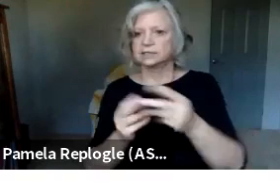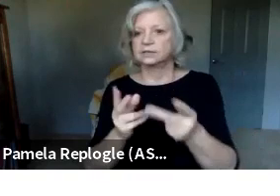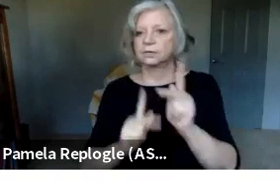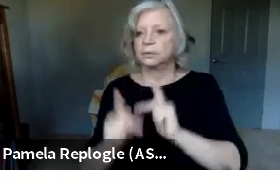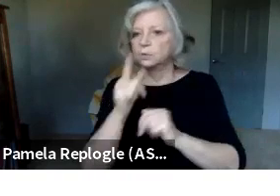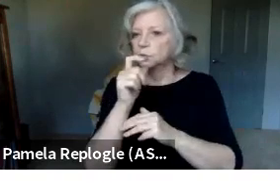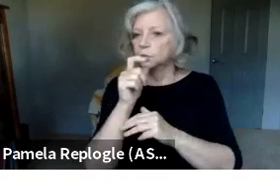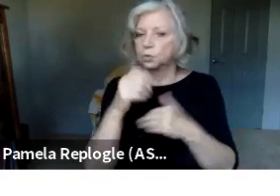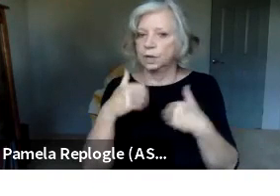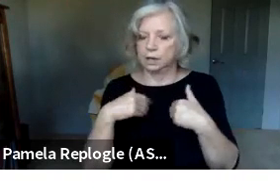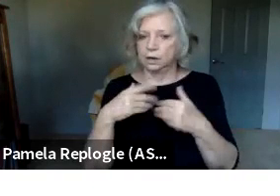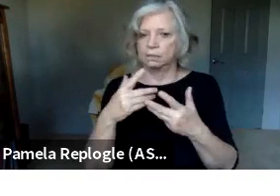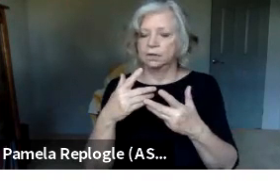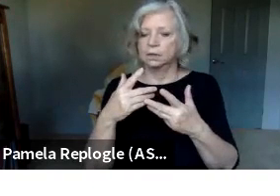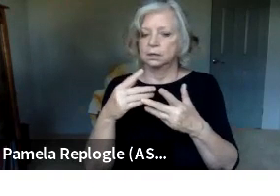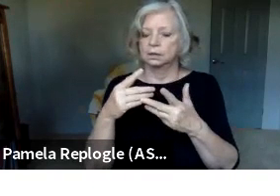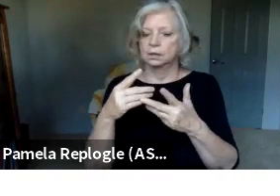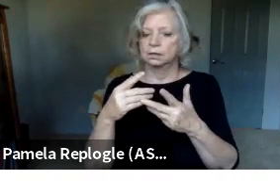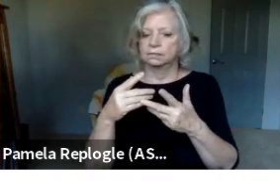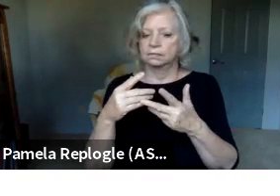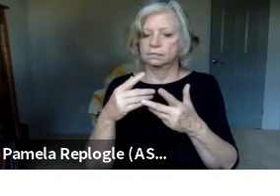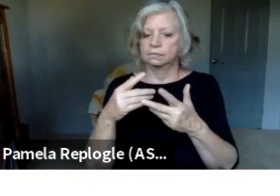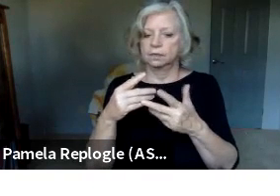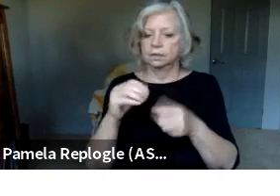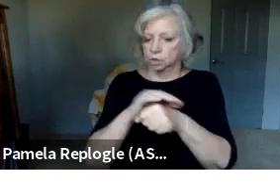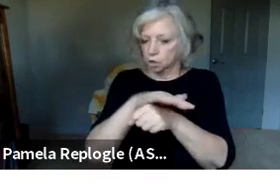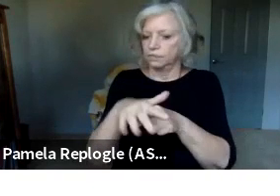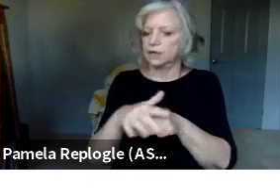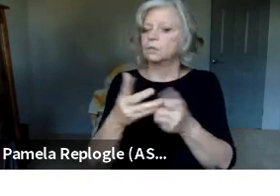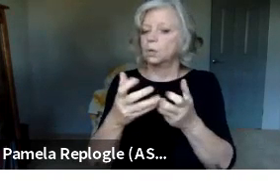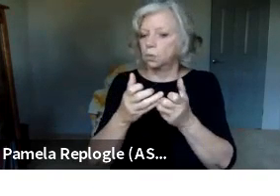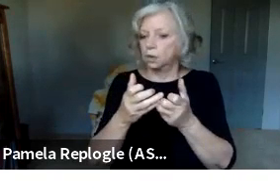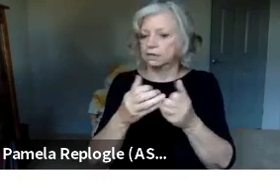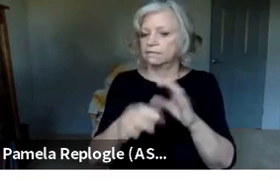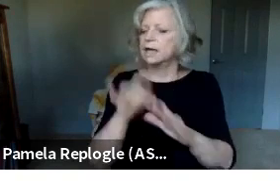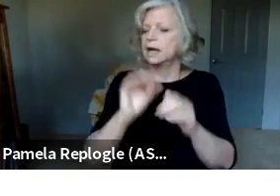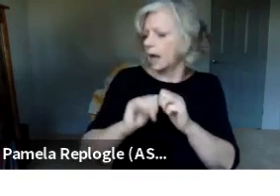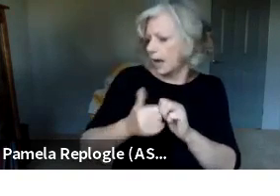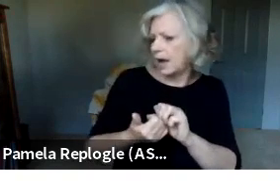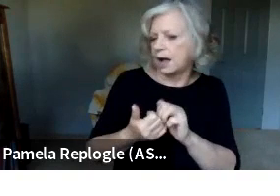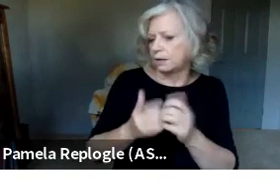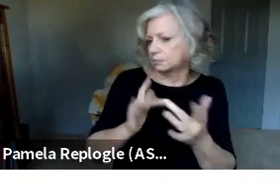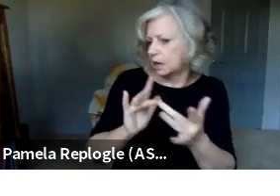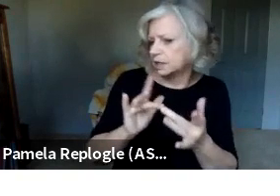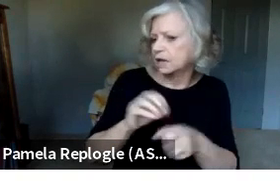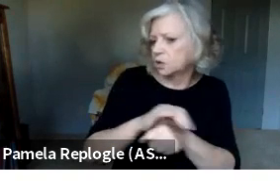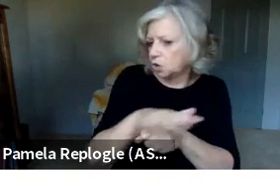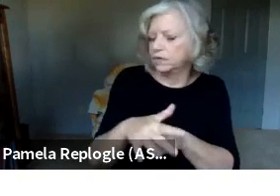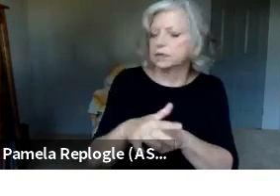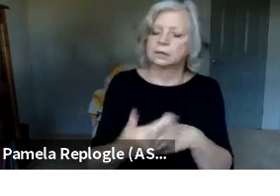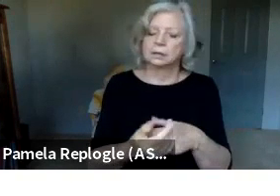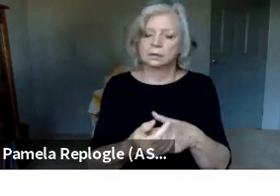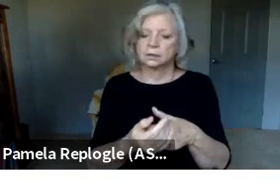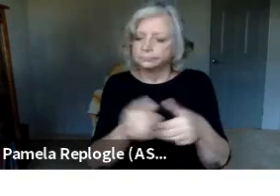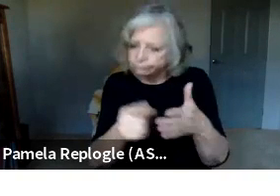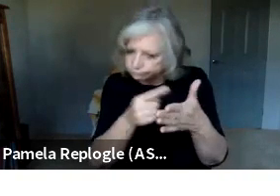COVID. We continue to do case investigation and contact tracing and outbreak investigation. So certainly a lot of things